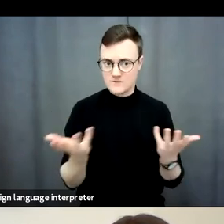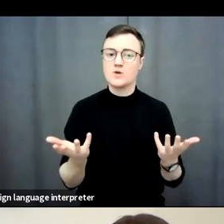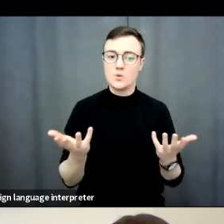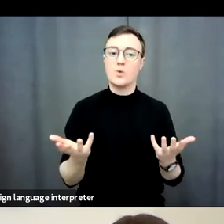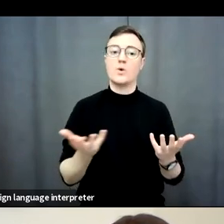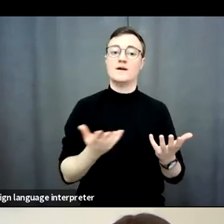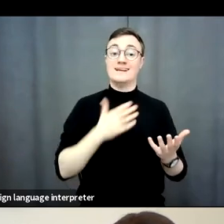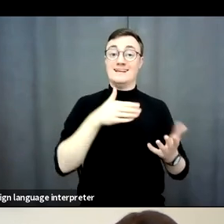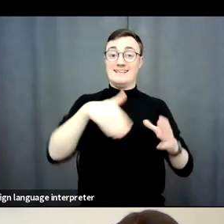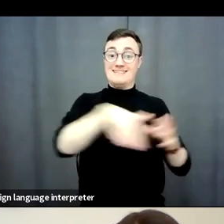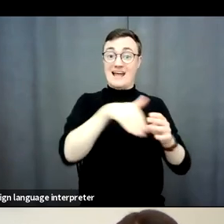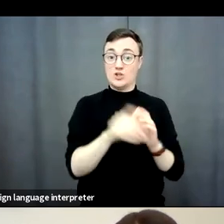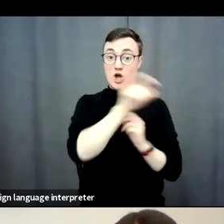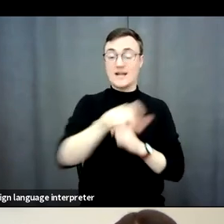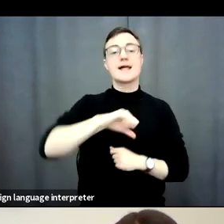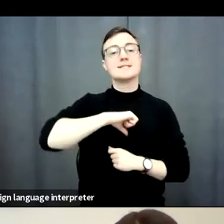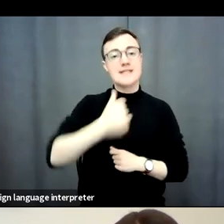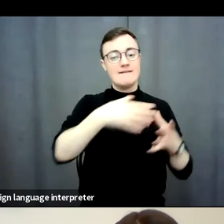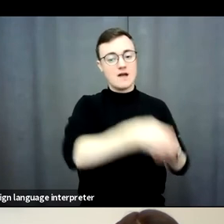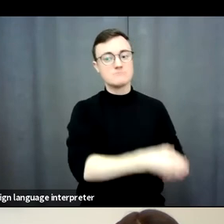the places.